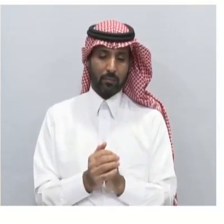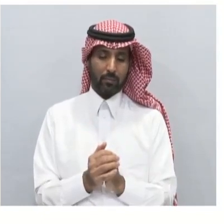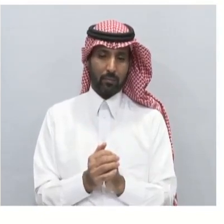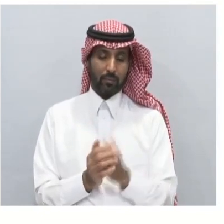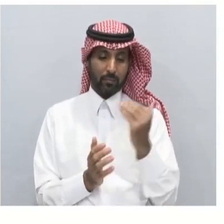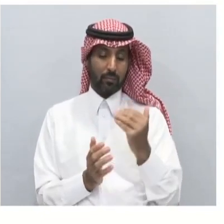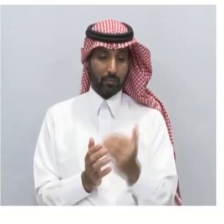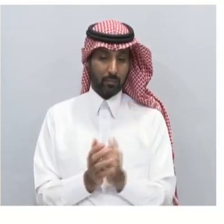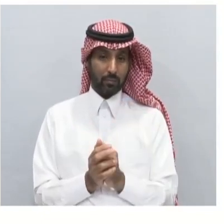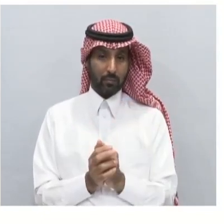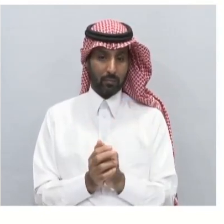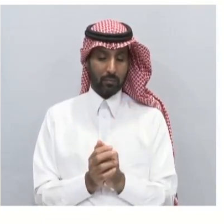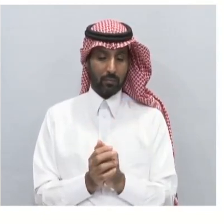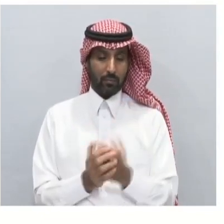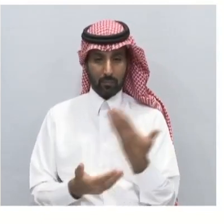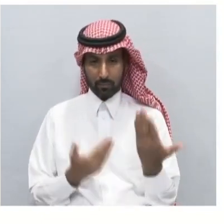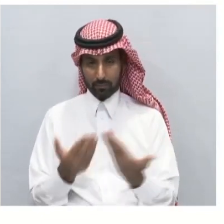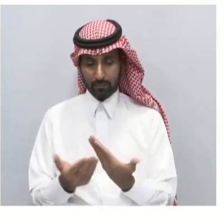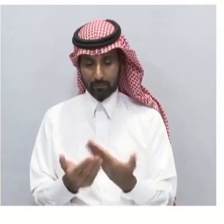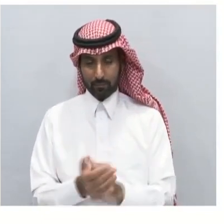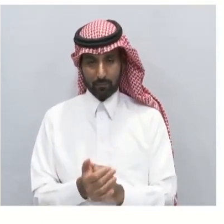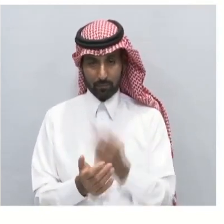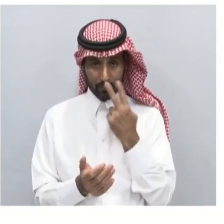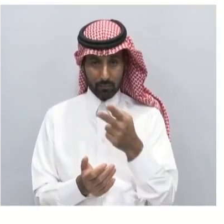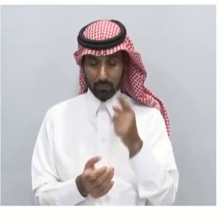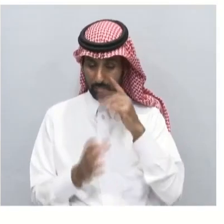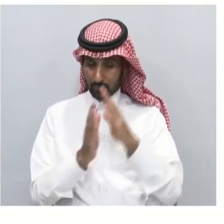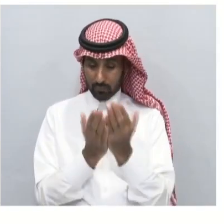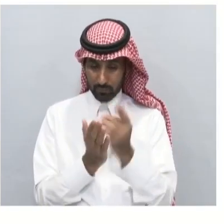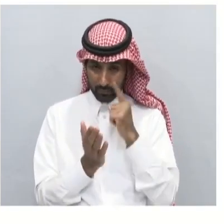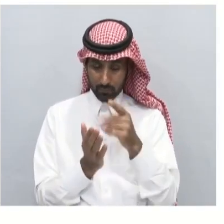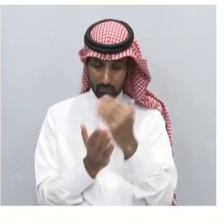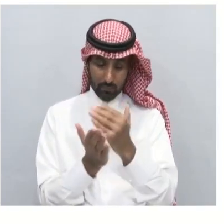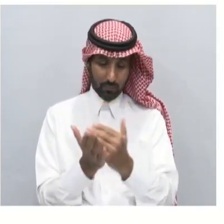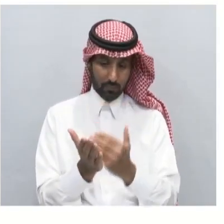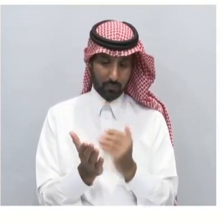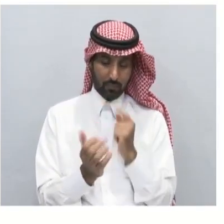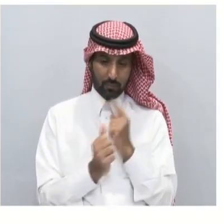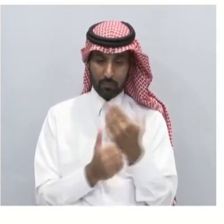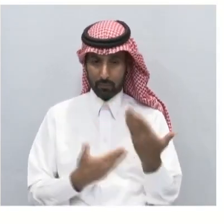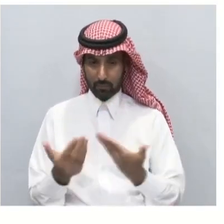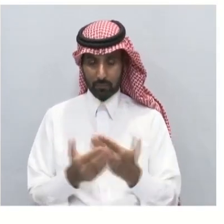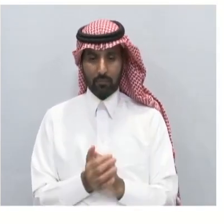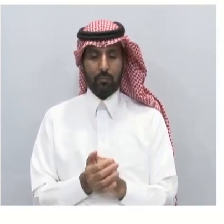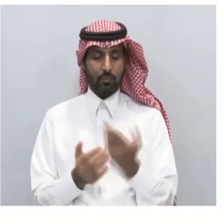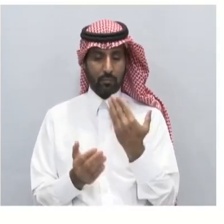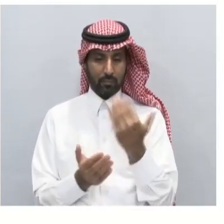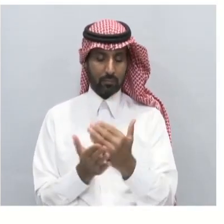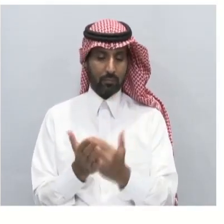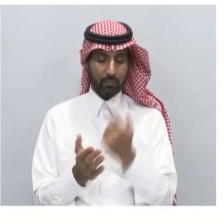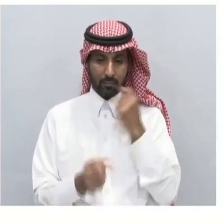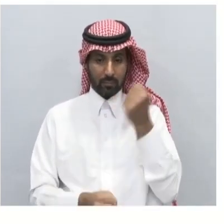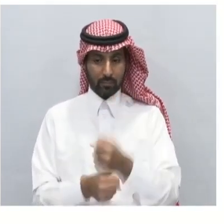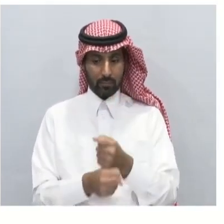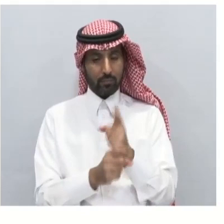have other situations. You can see it in your book, a list of situations. We already covered